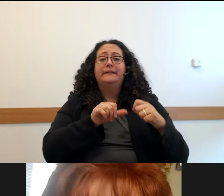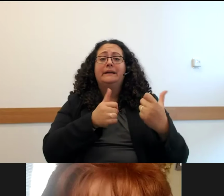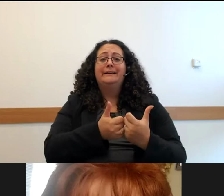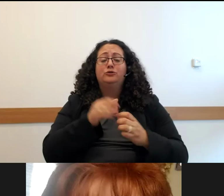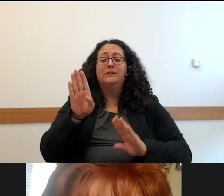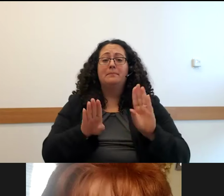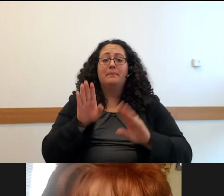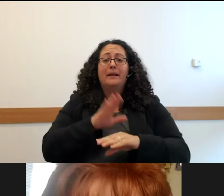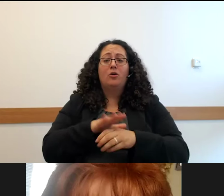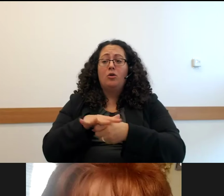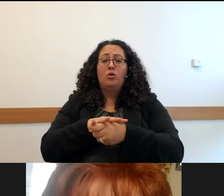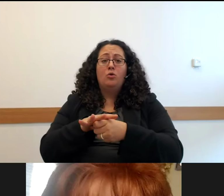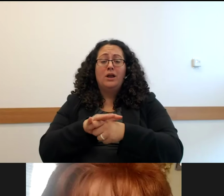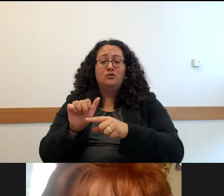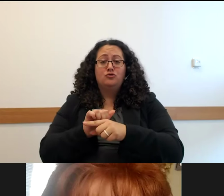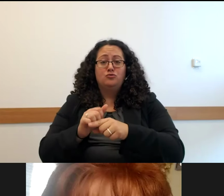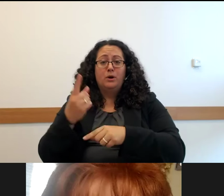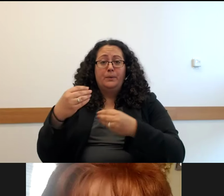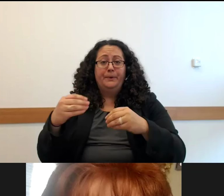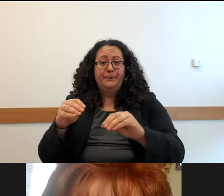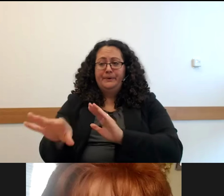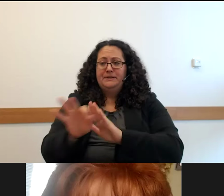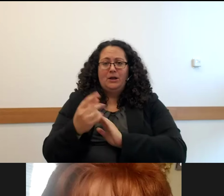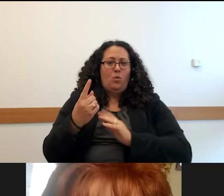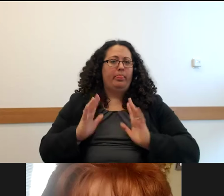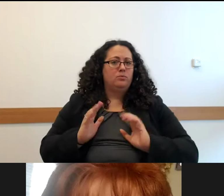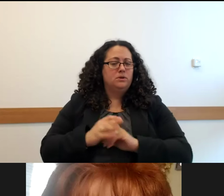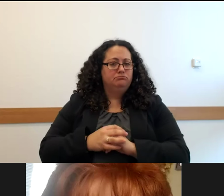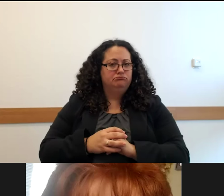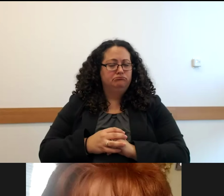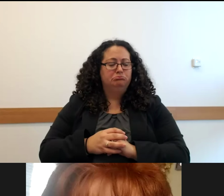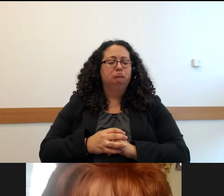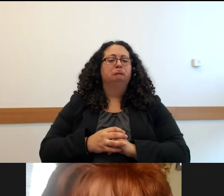on a location to train in one store, I could only select one.